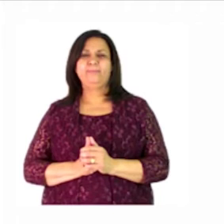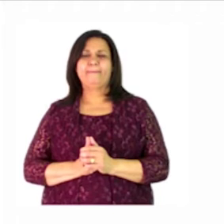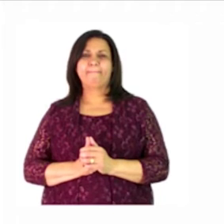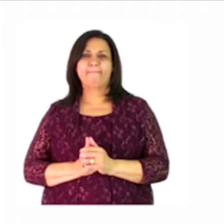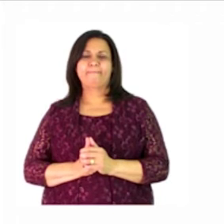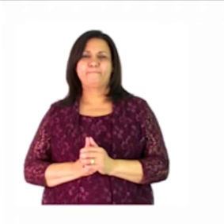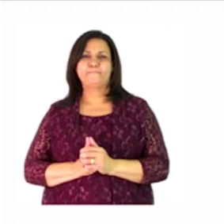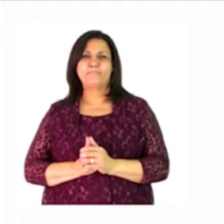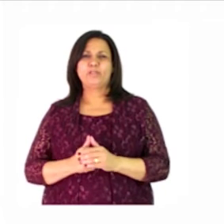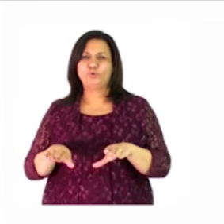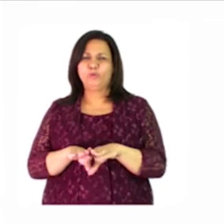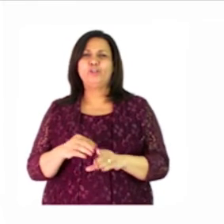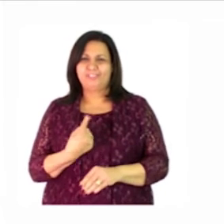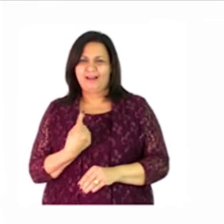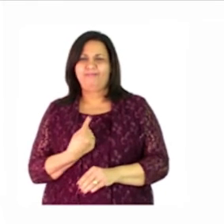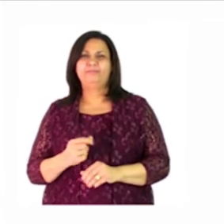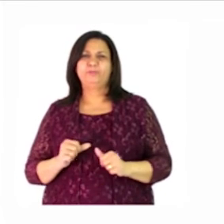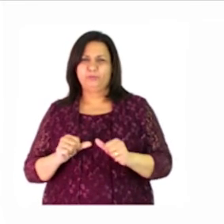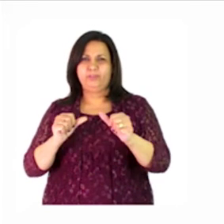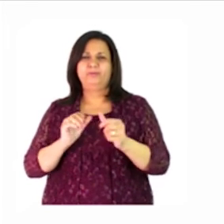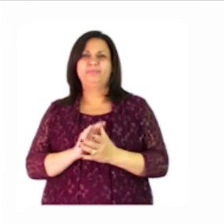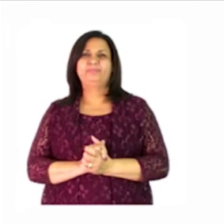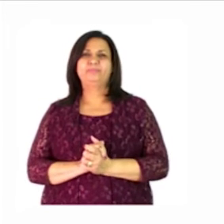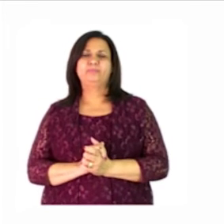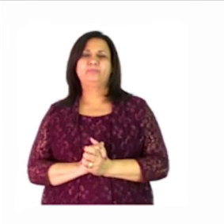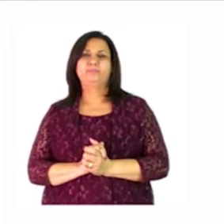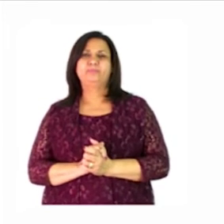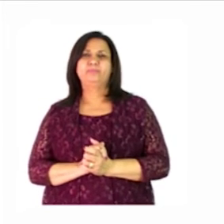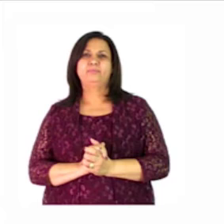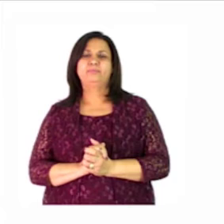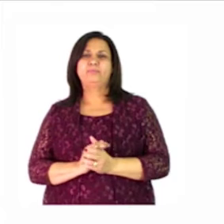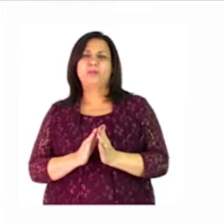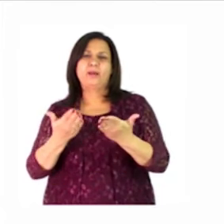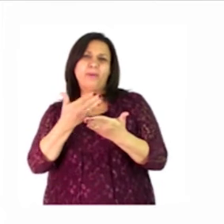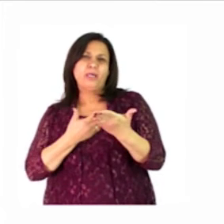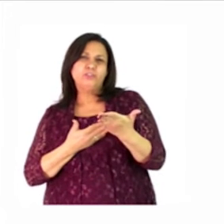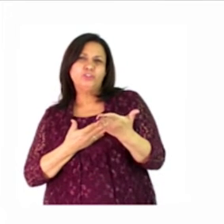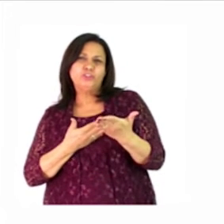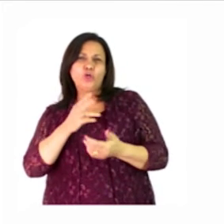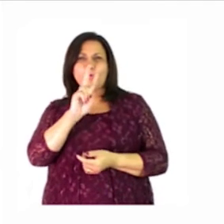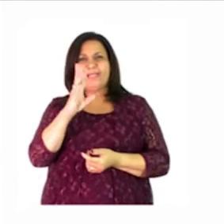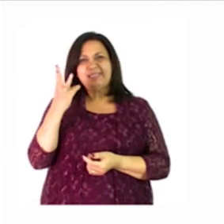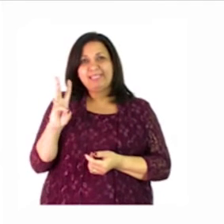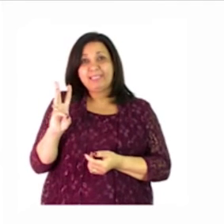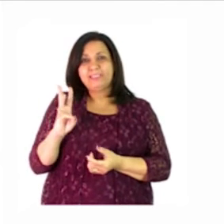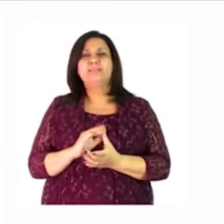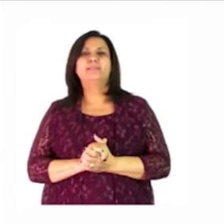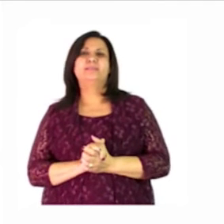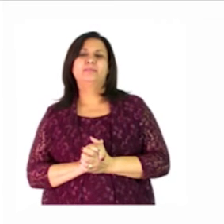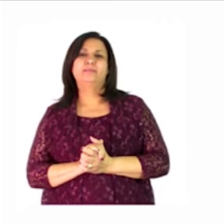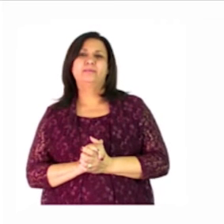this activity. Now we move over to page 26.